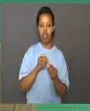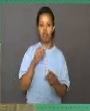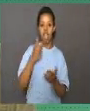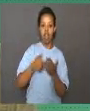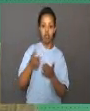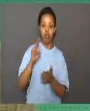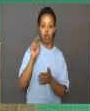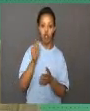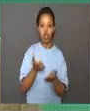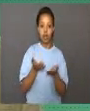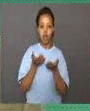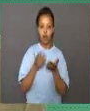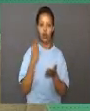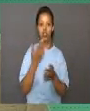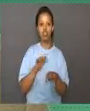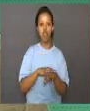element.